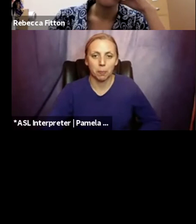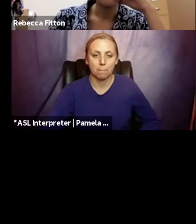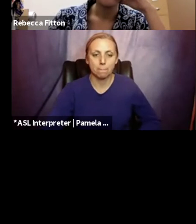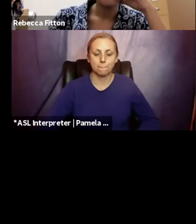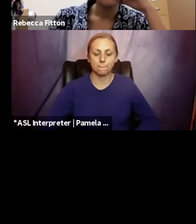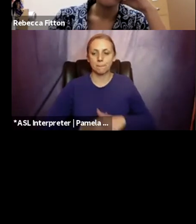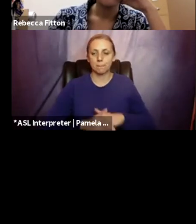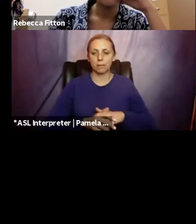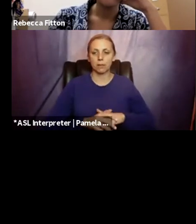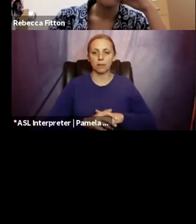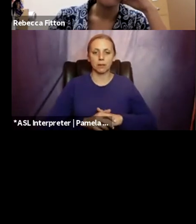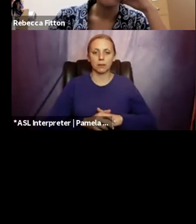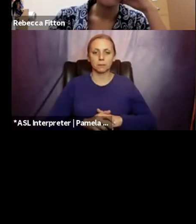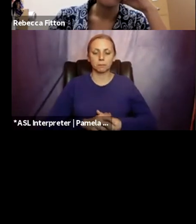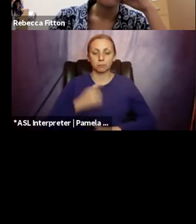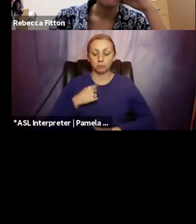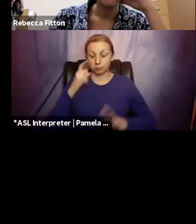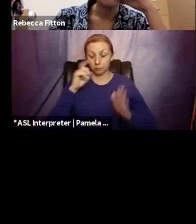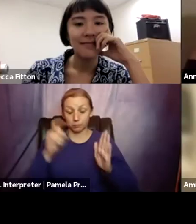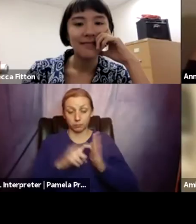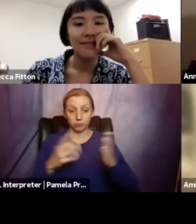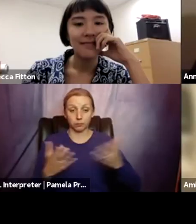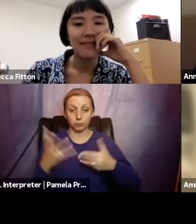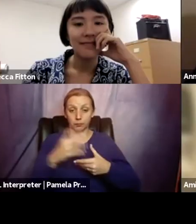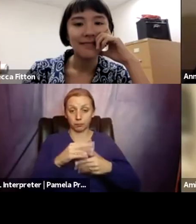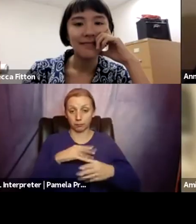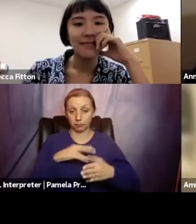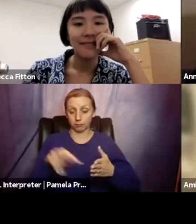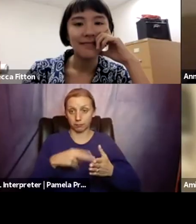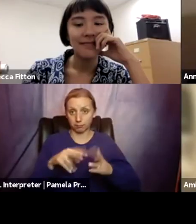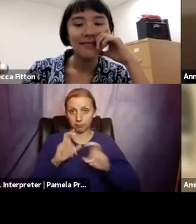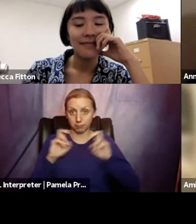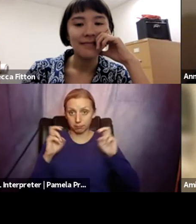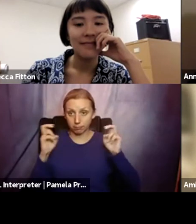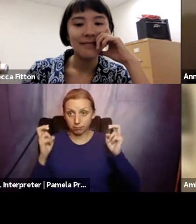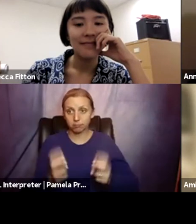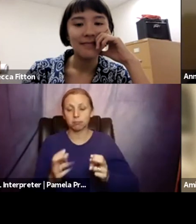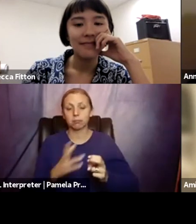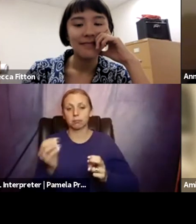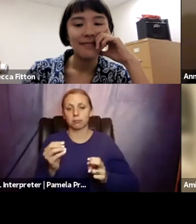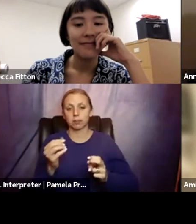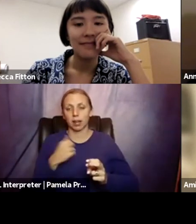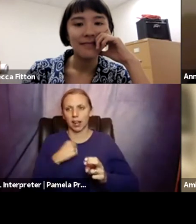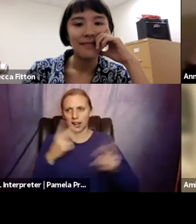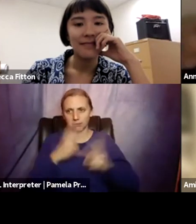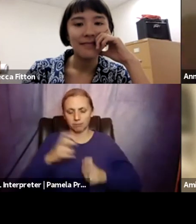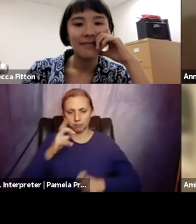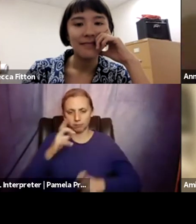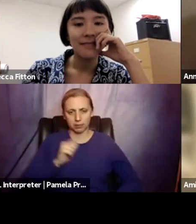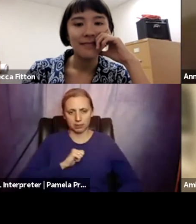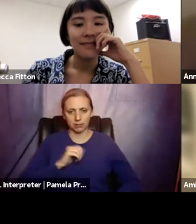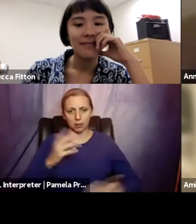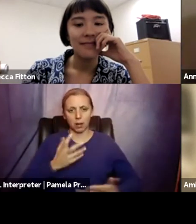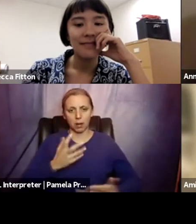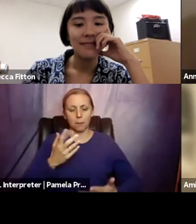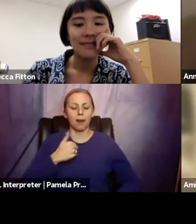But something that I've noticed within my dance circles a lot, and something that I found out of myself recently, is that I'm neurodivergent.